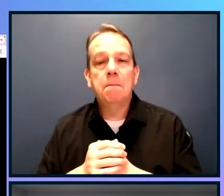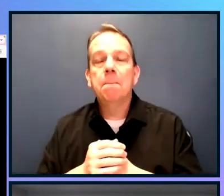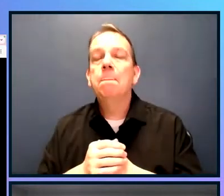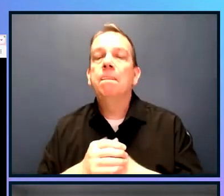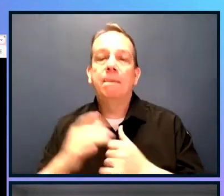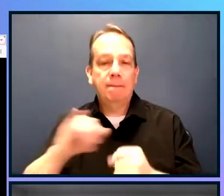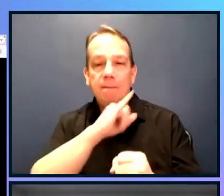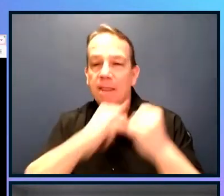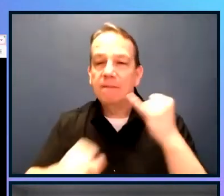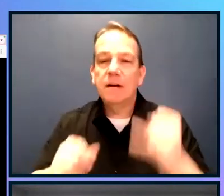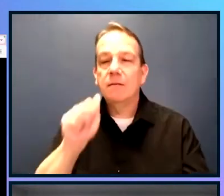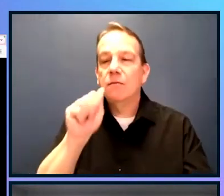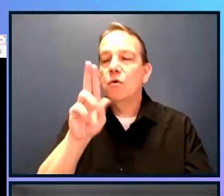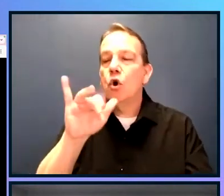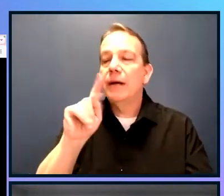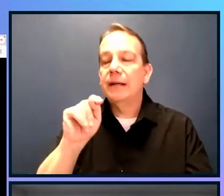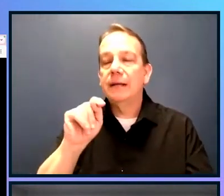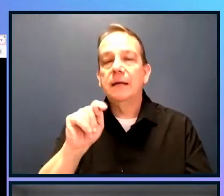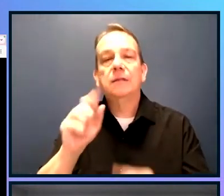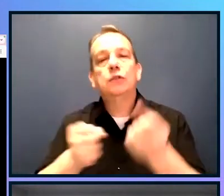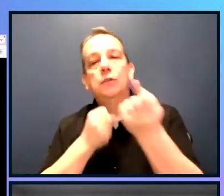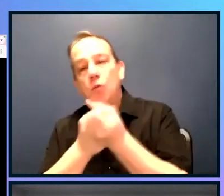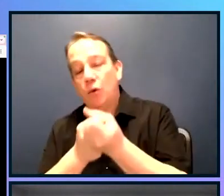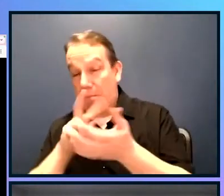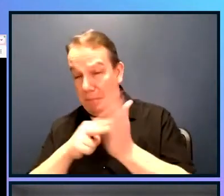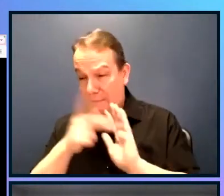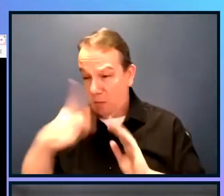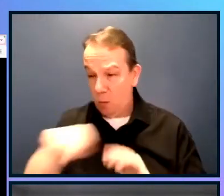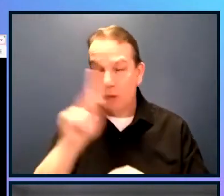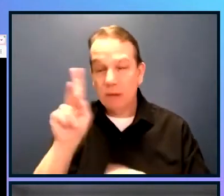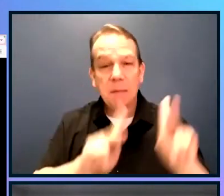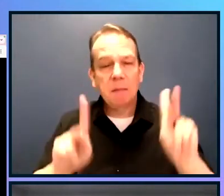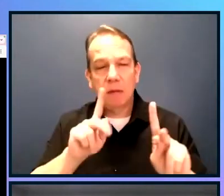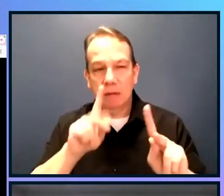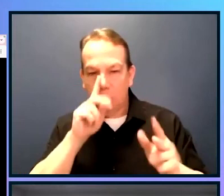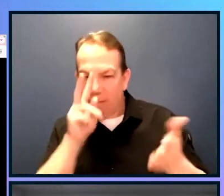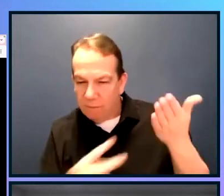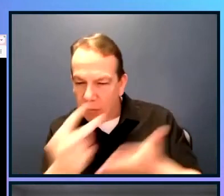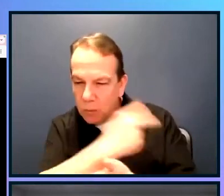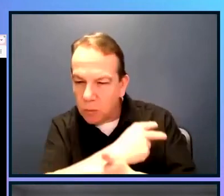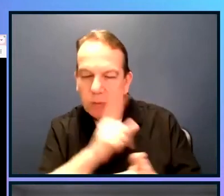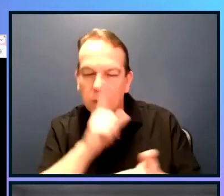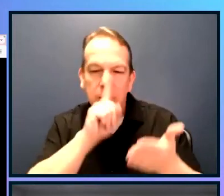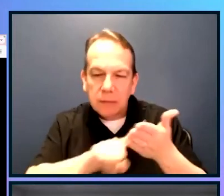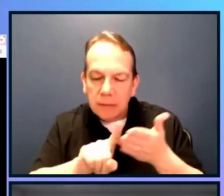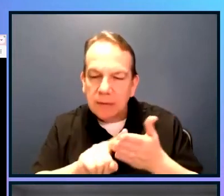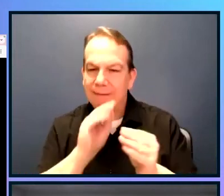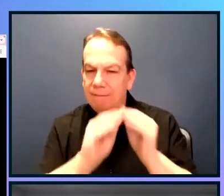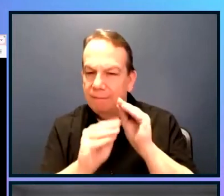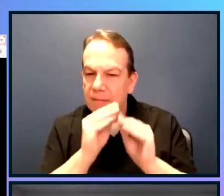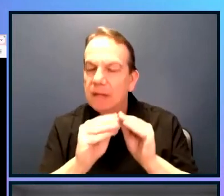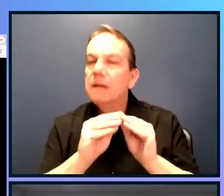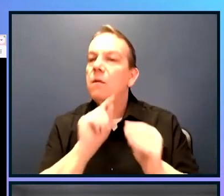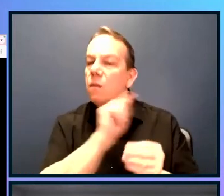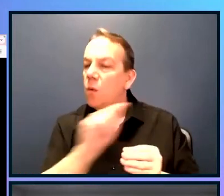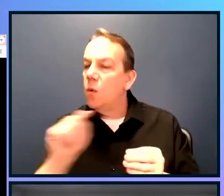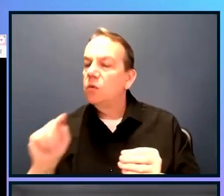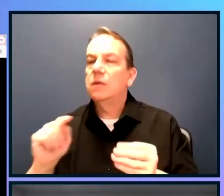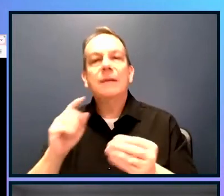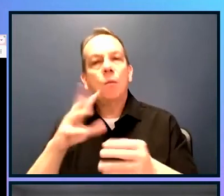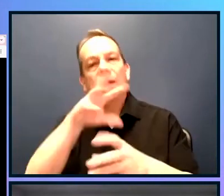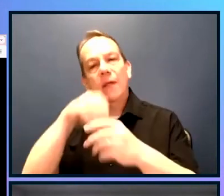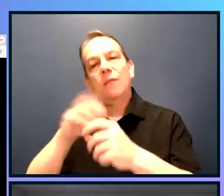audit support. We expect champions to review, triage, and resolve accessibility issues within their product.